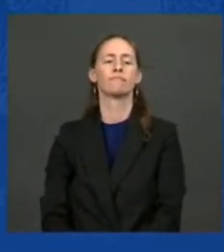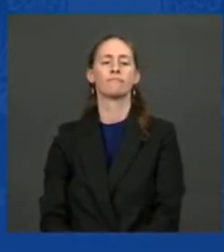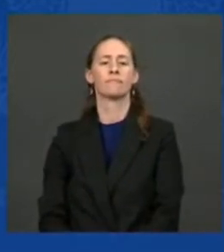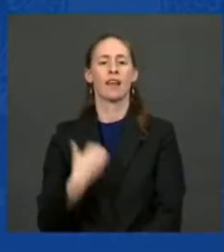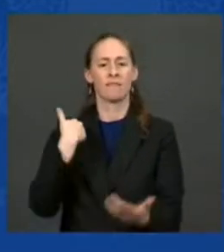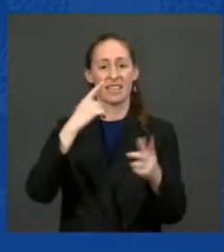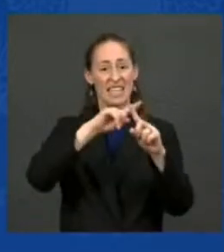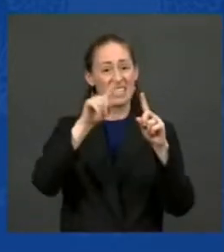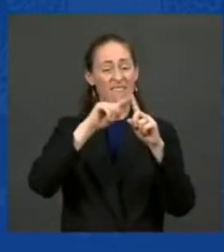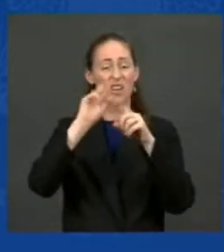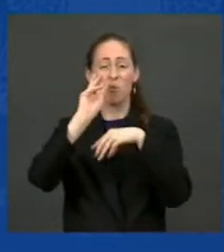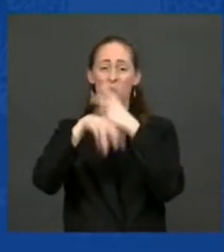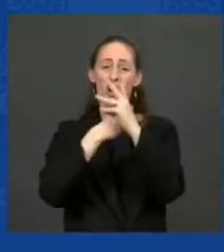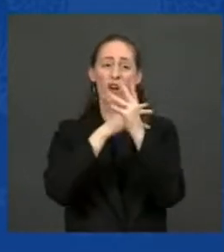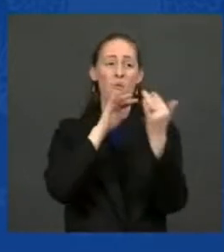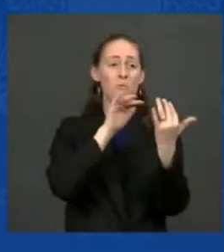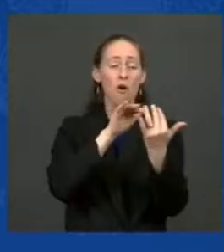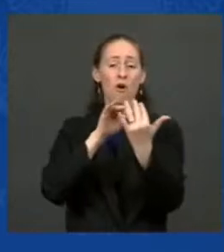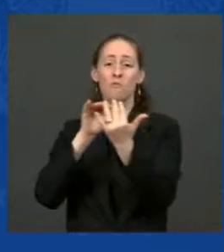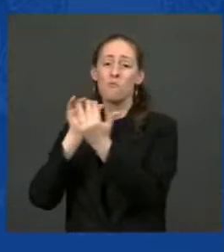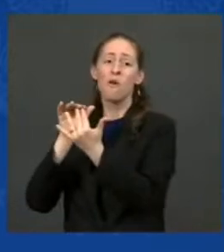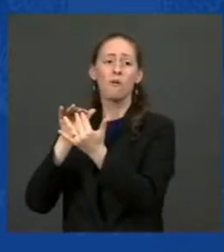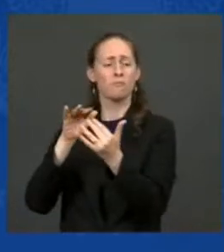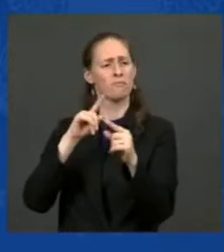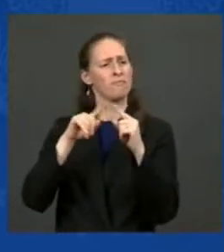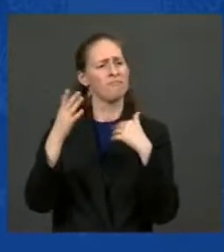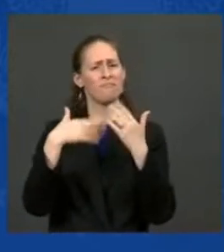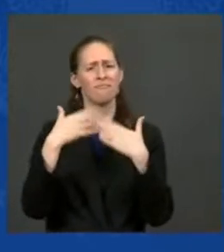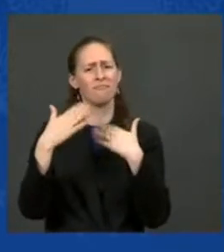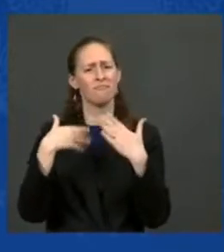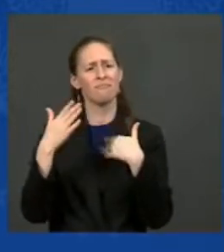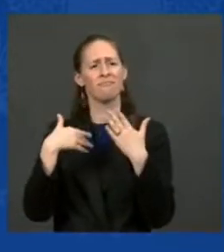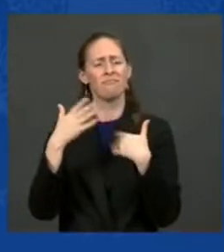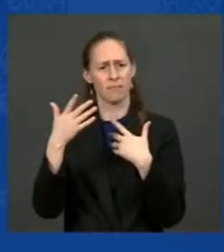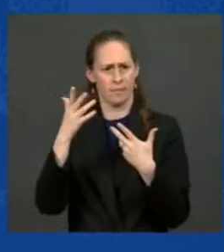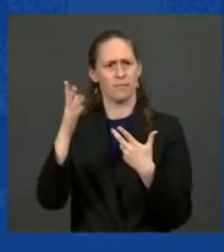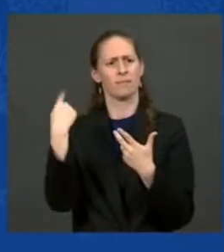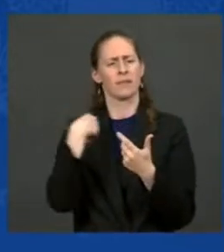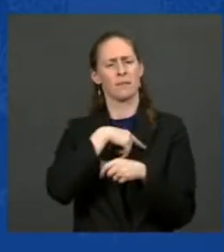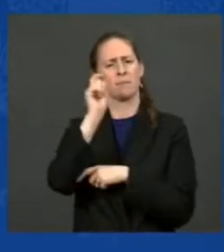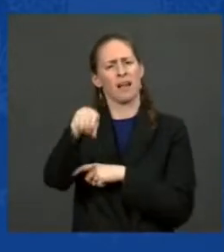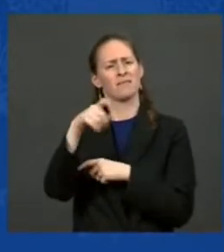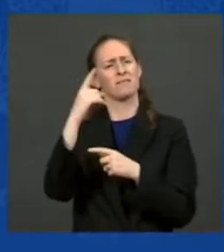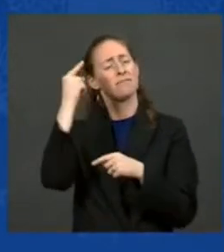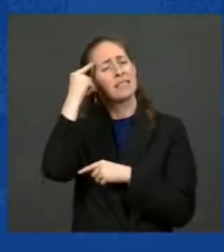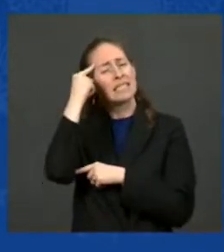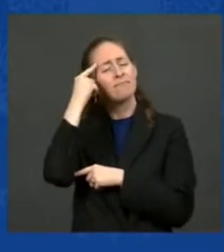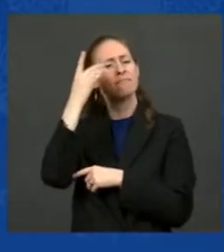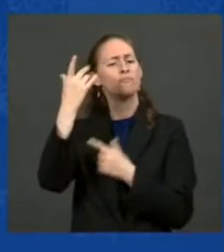destroying ourselves, but to actively build a better future.